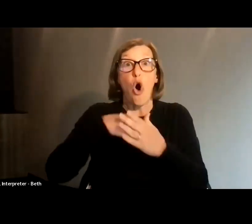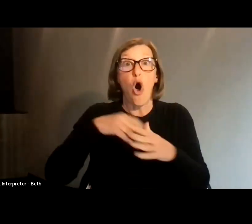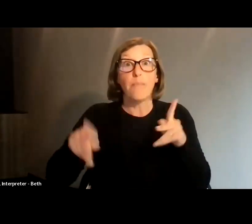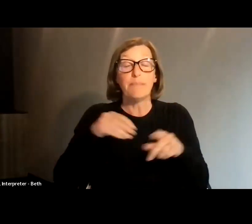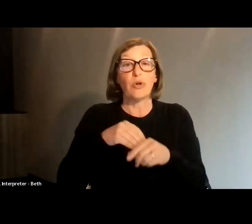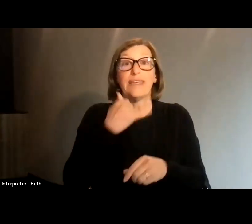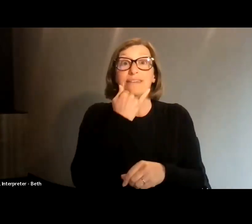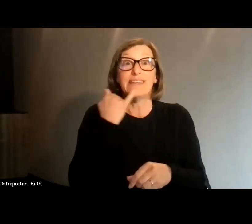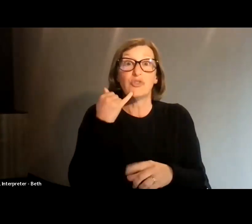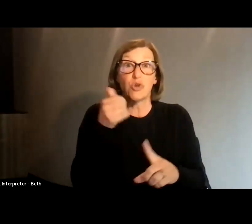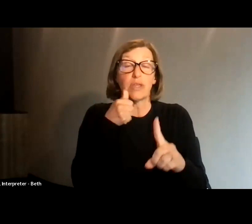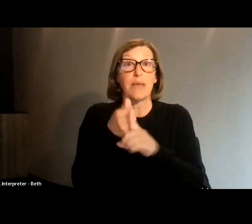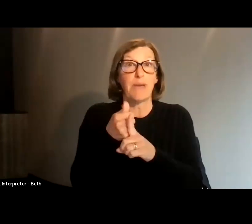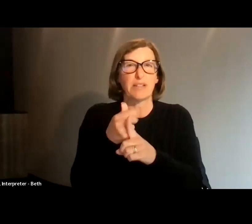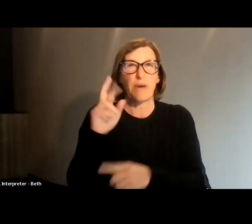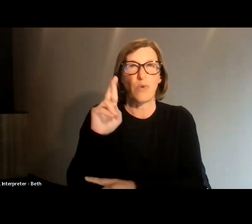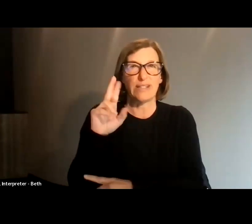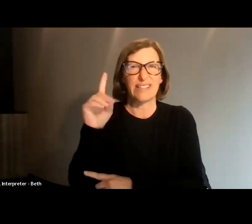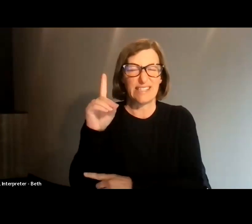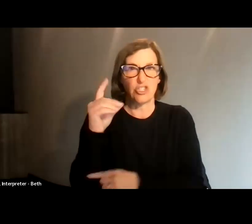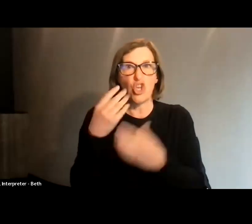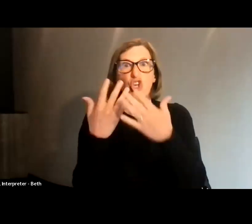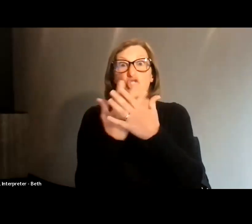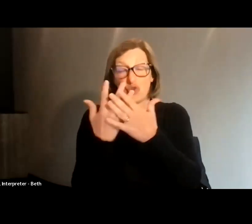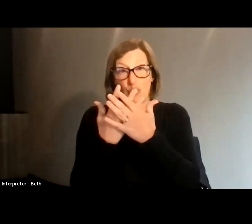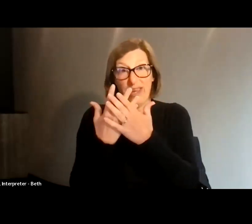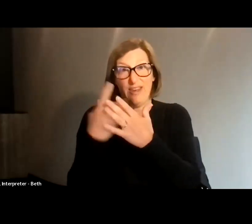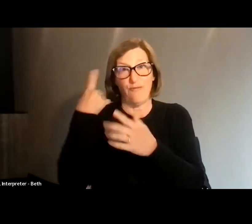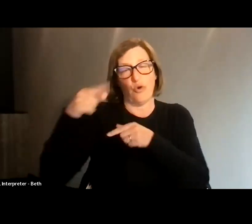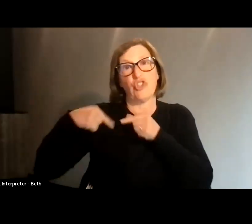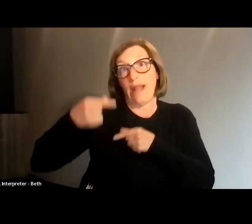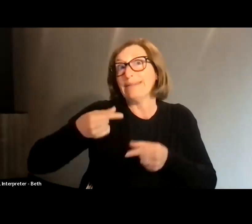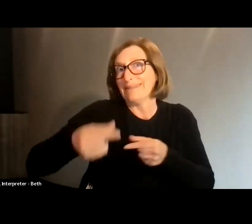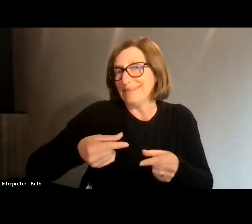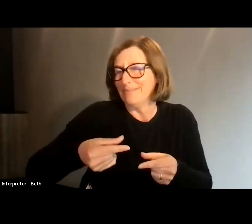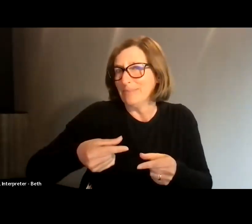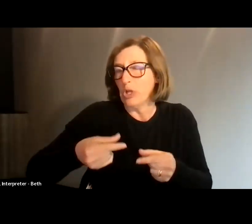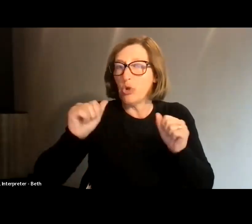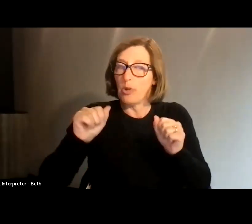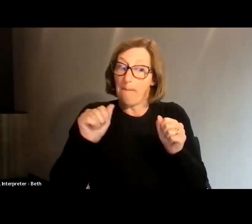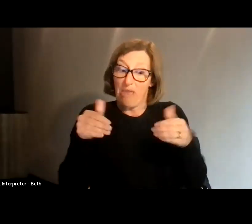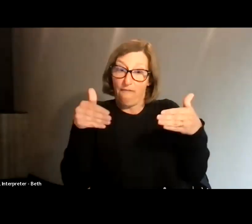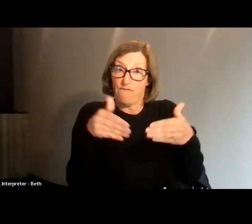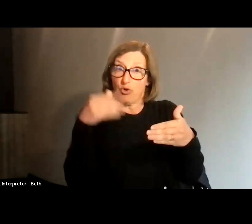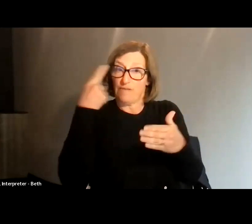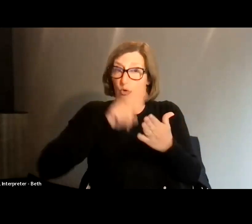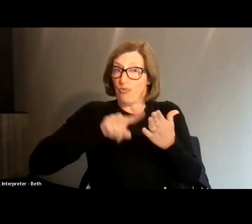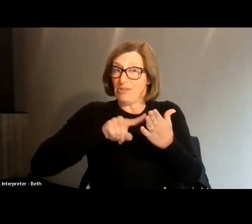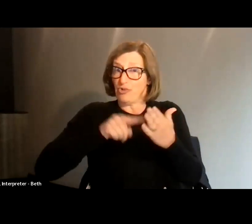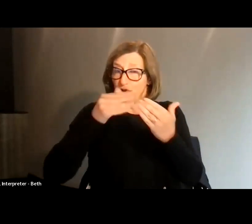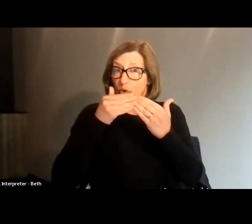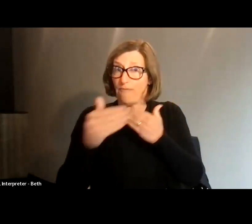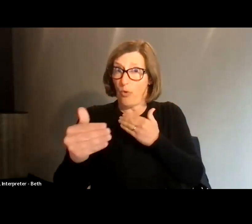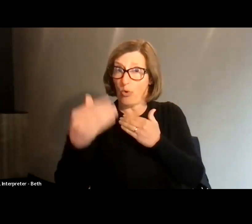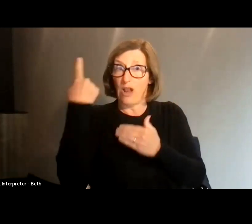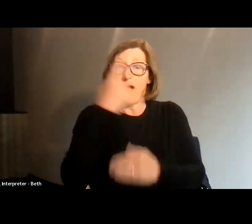affected with retinal disease screened, genetically screened, so that it would be a focal point for research for clinical